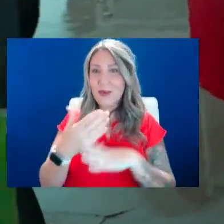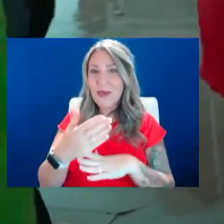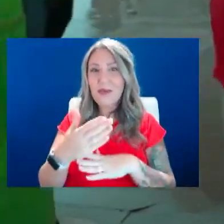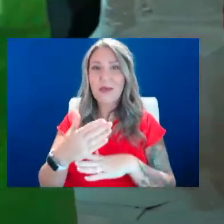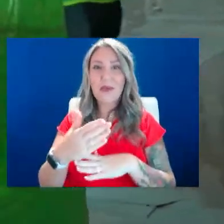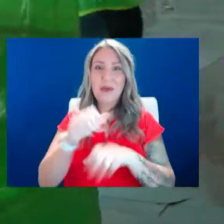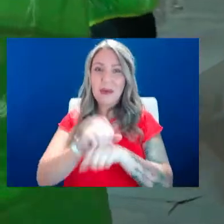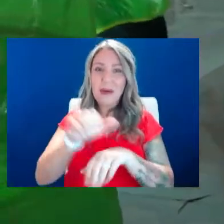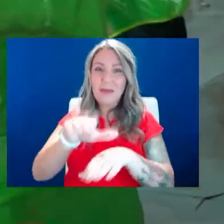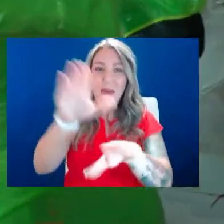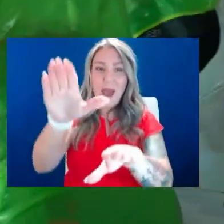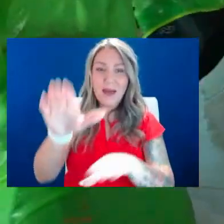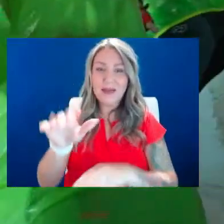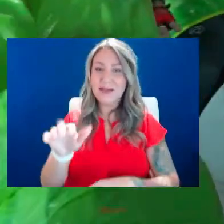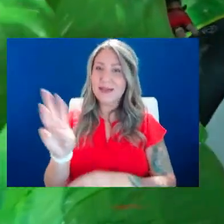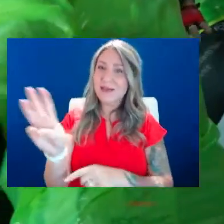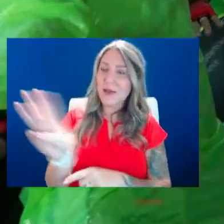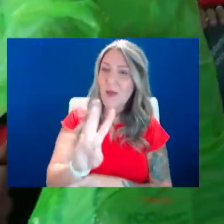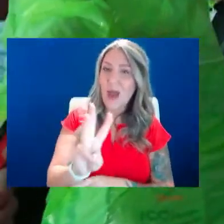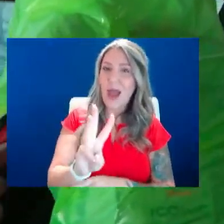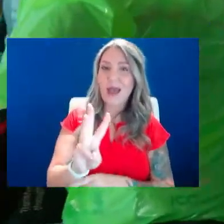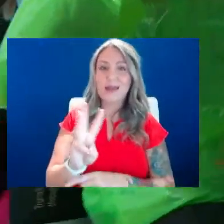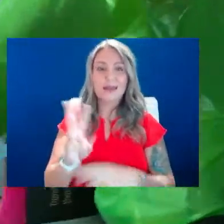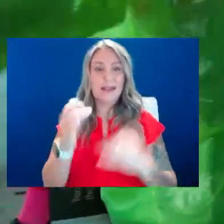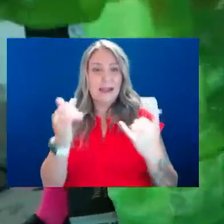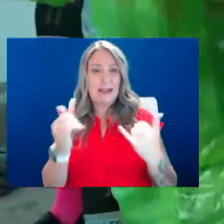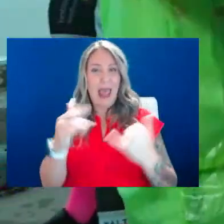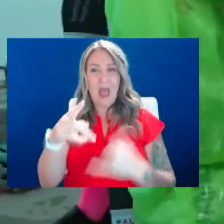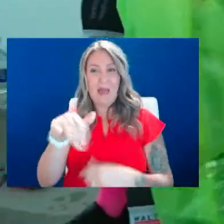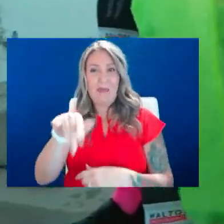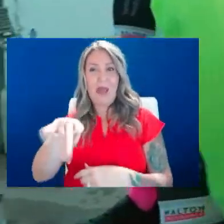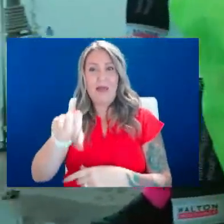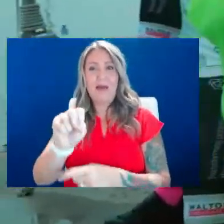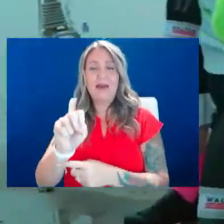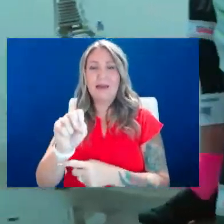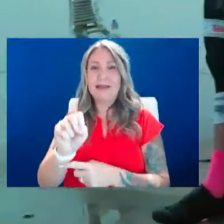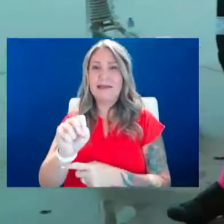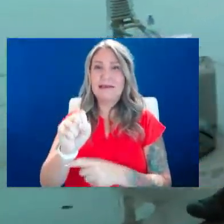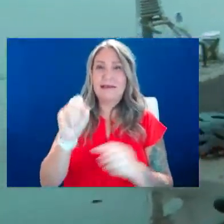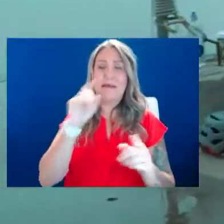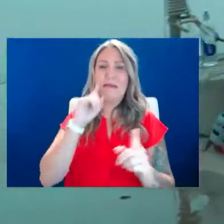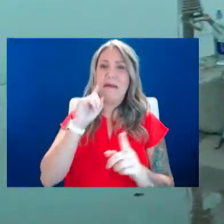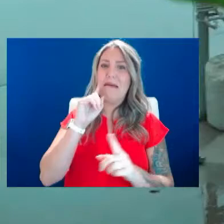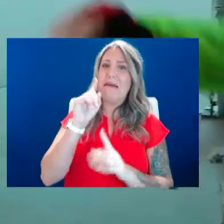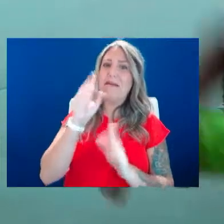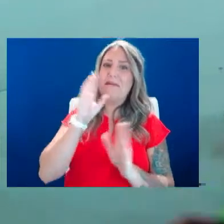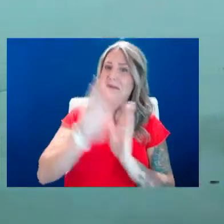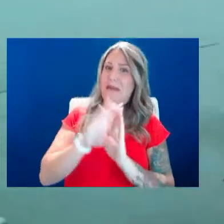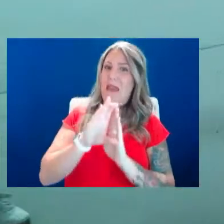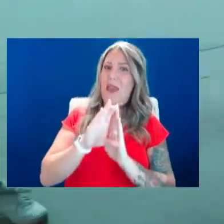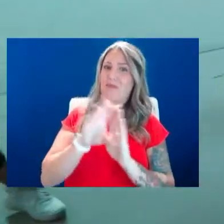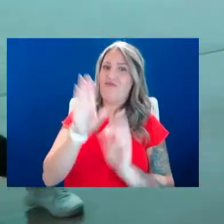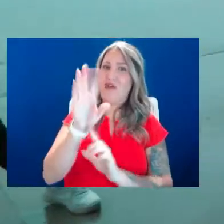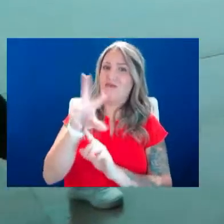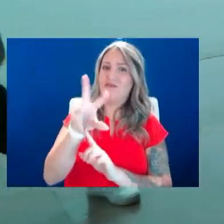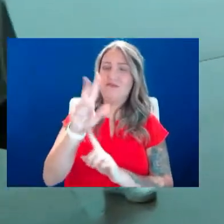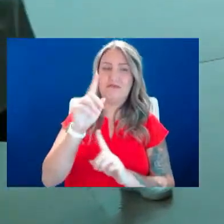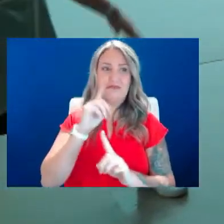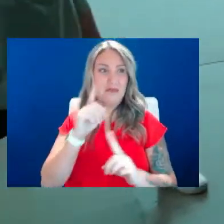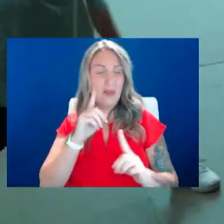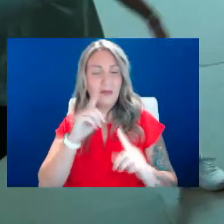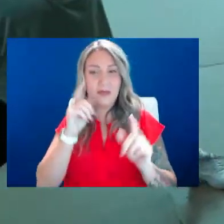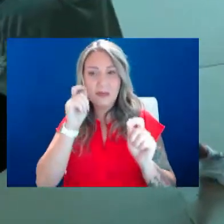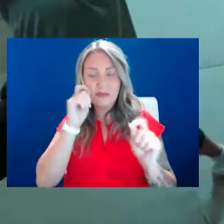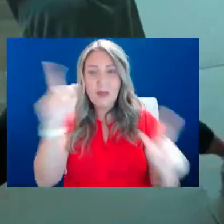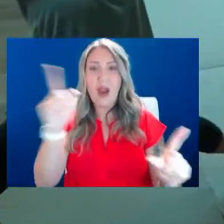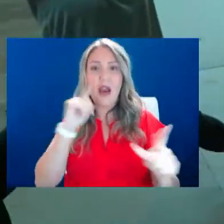west, they're in the plains now, but the crew said they were surprised by a lot of the hills that they had to navigate between Topeka and here. I